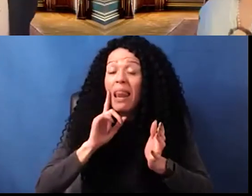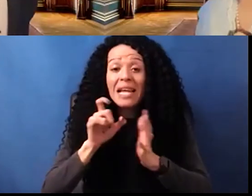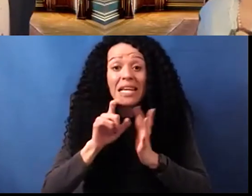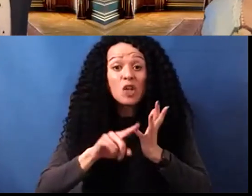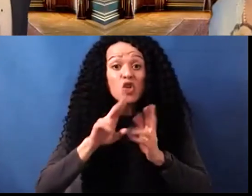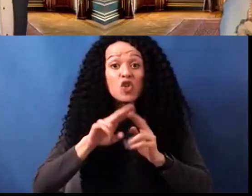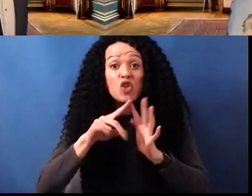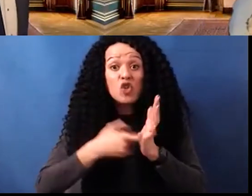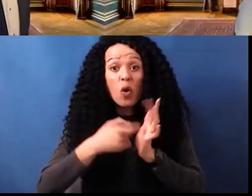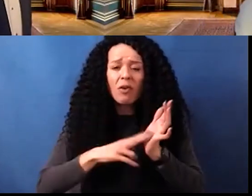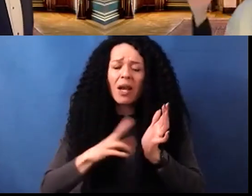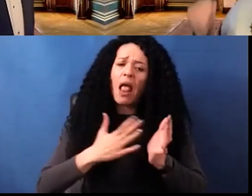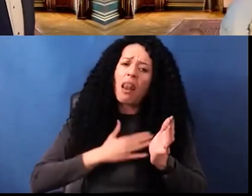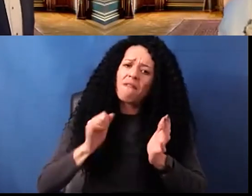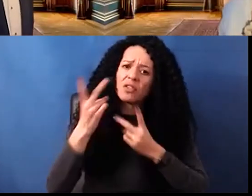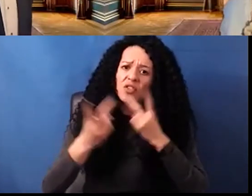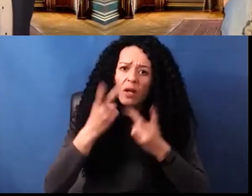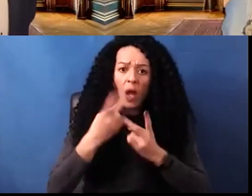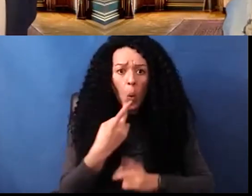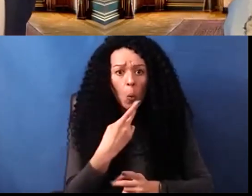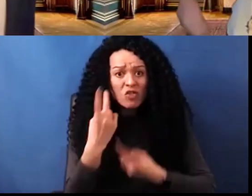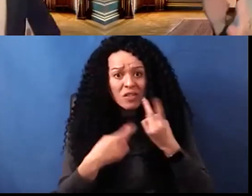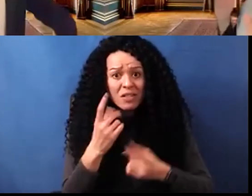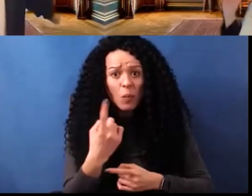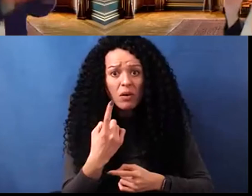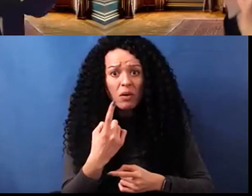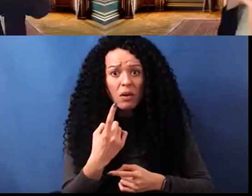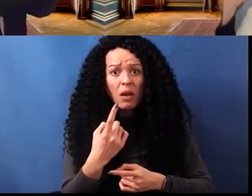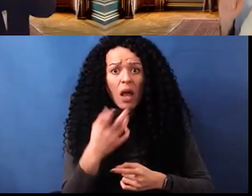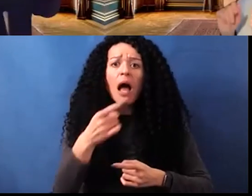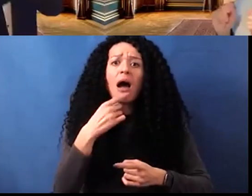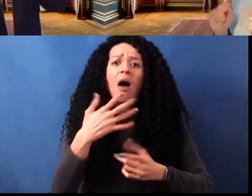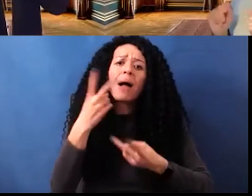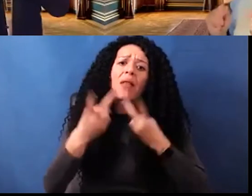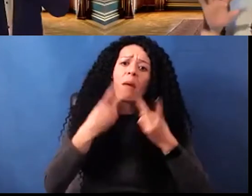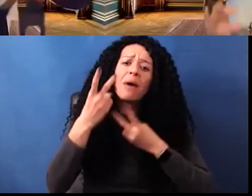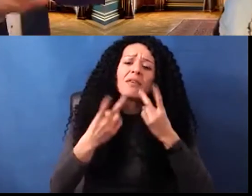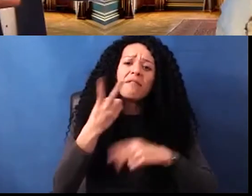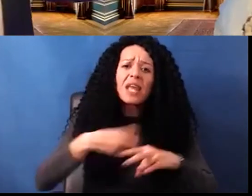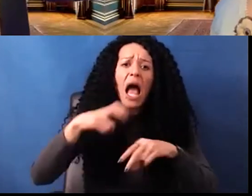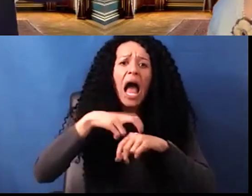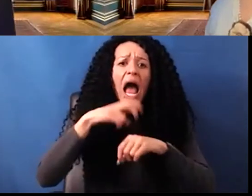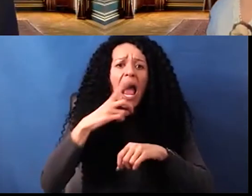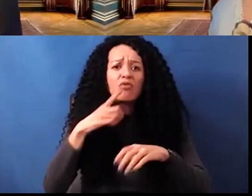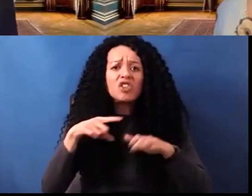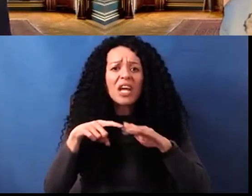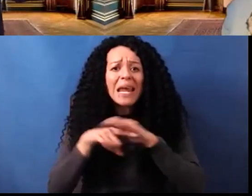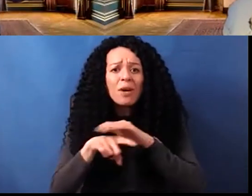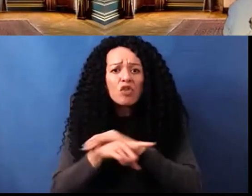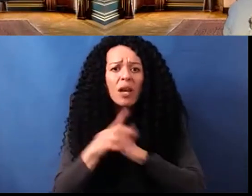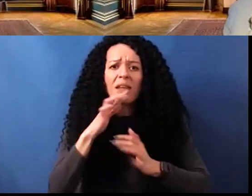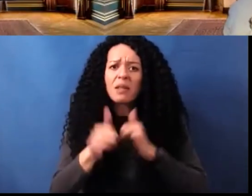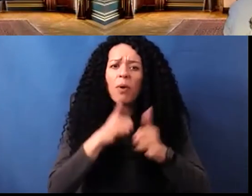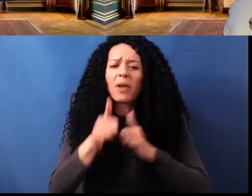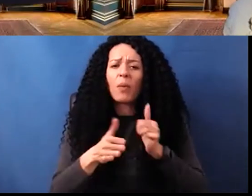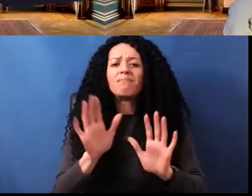do love her songs. We should sing one. How about The Lament of the Irish Immigrant? That's the most popular.